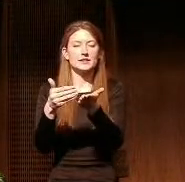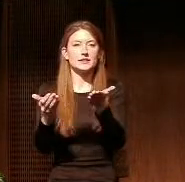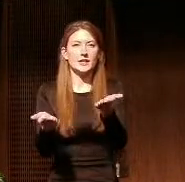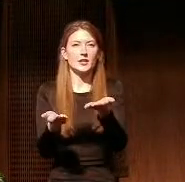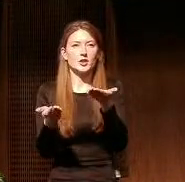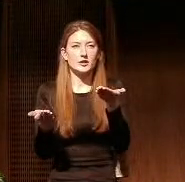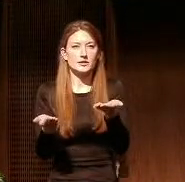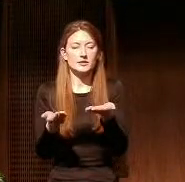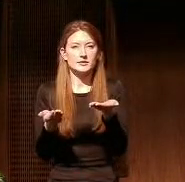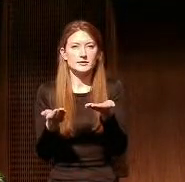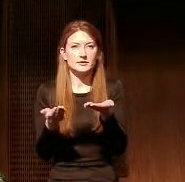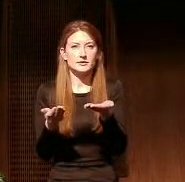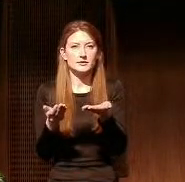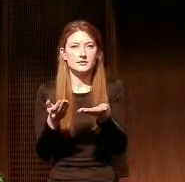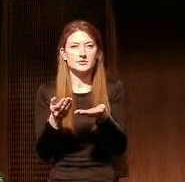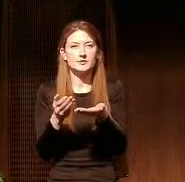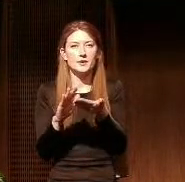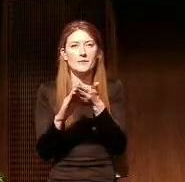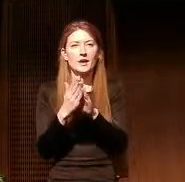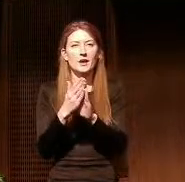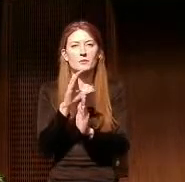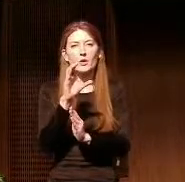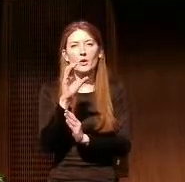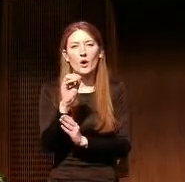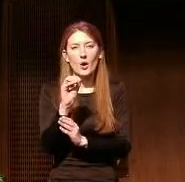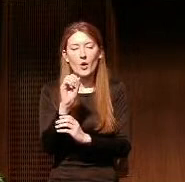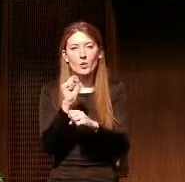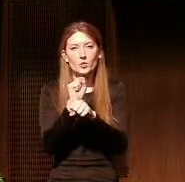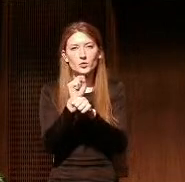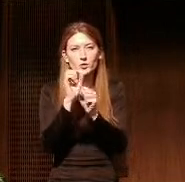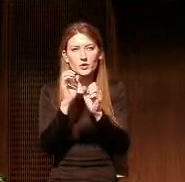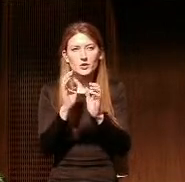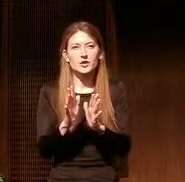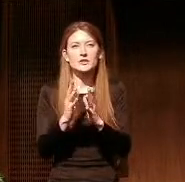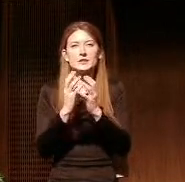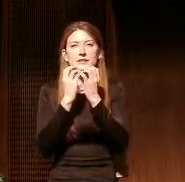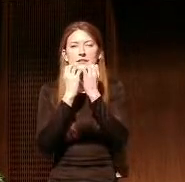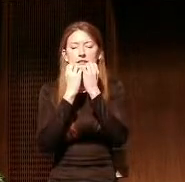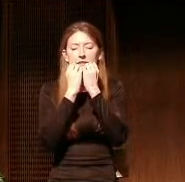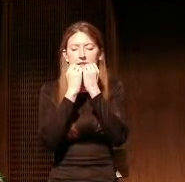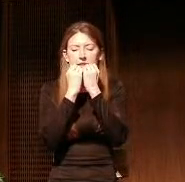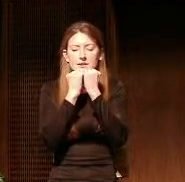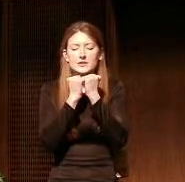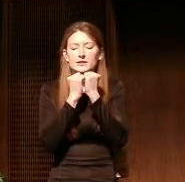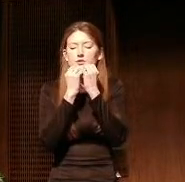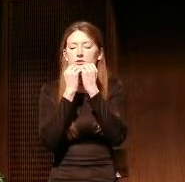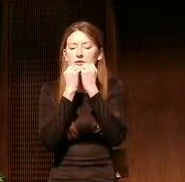and be co-workers and dear, dear friends